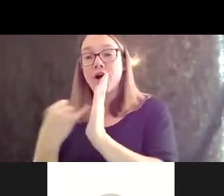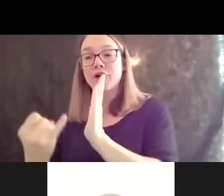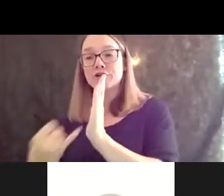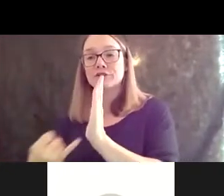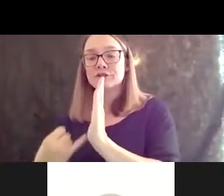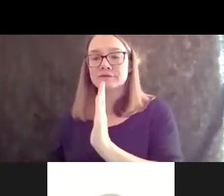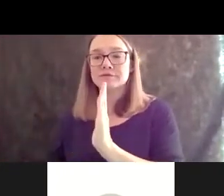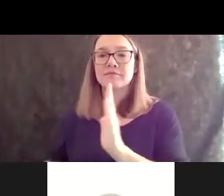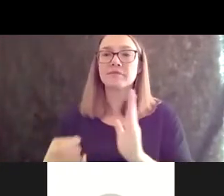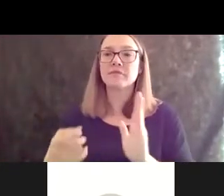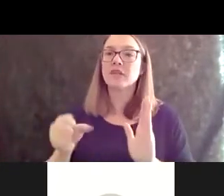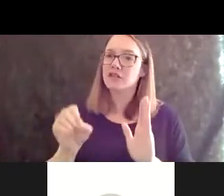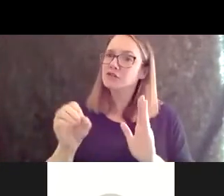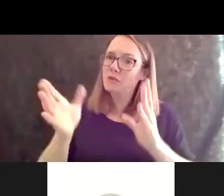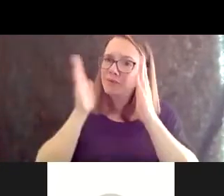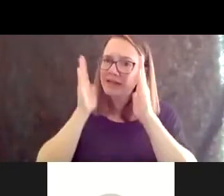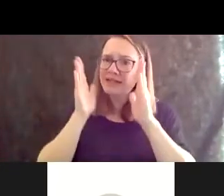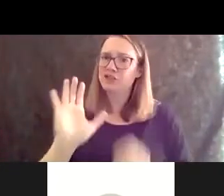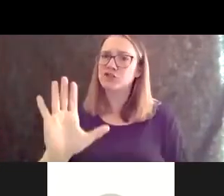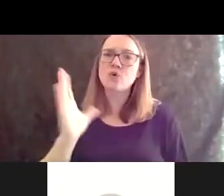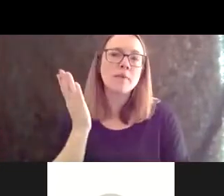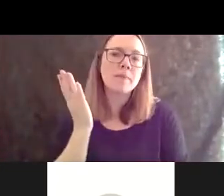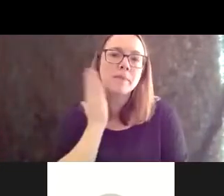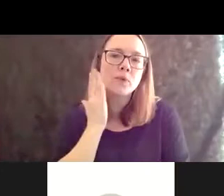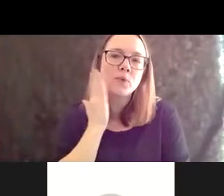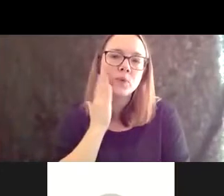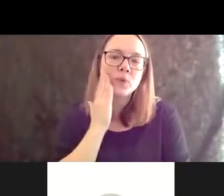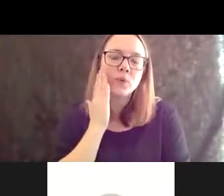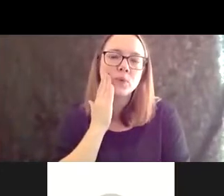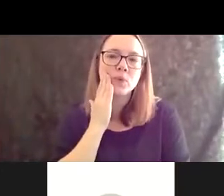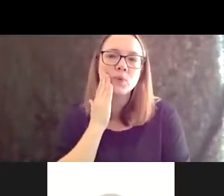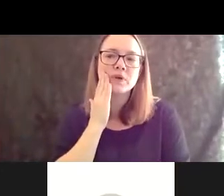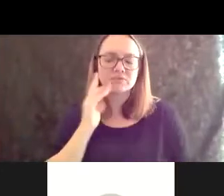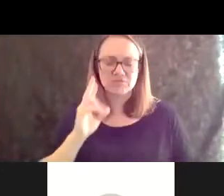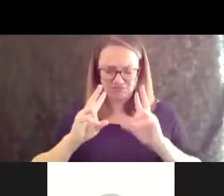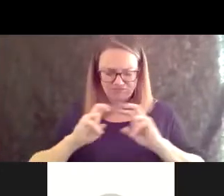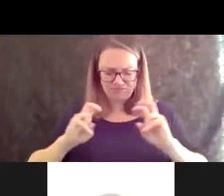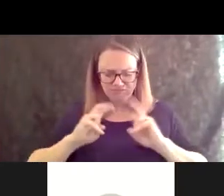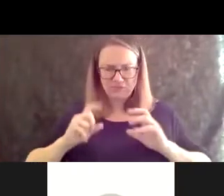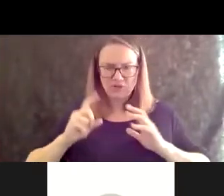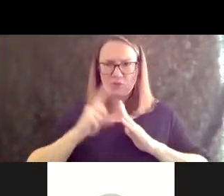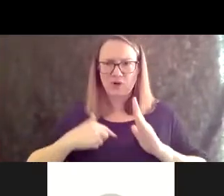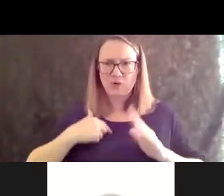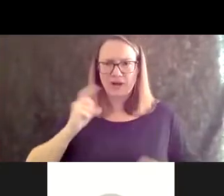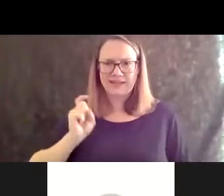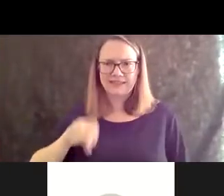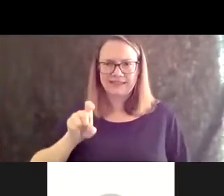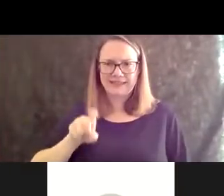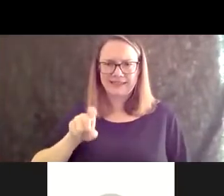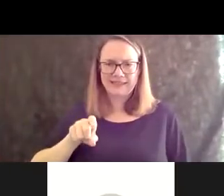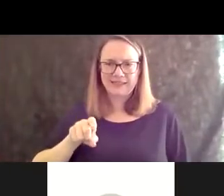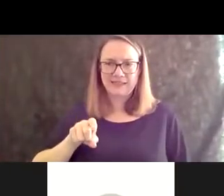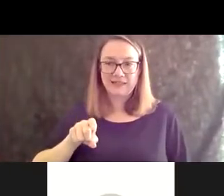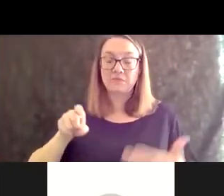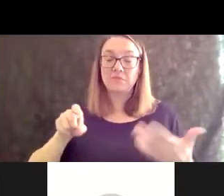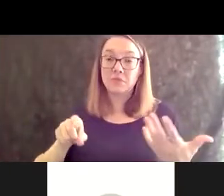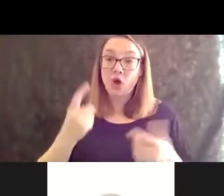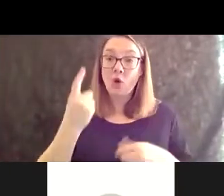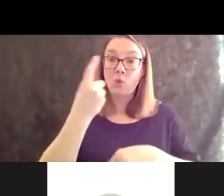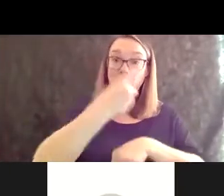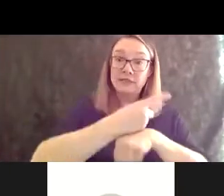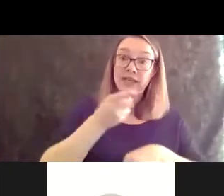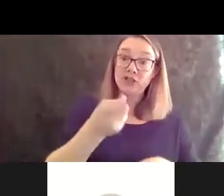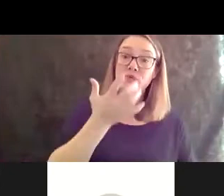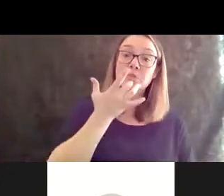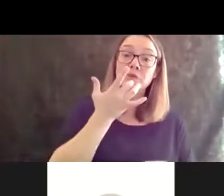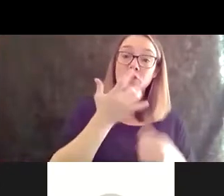And so pay attention to your moods also, like, what do you need? And just because you like playing a certain way one day doesn't mean that your